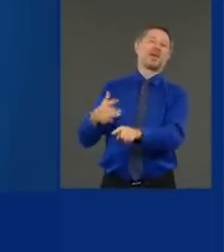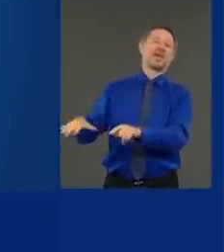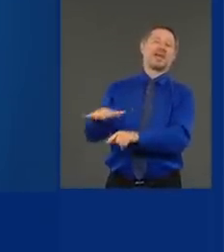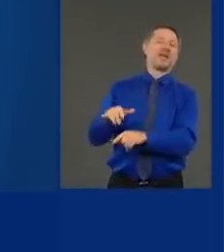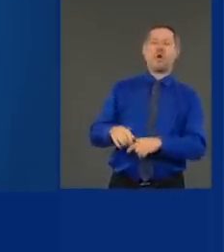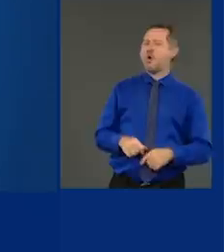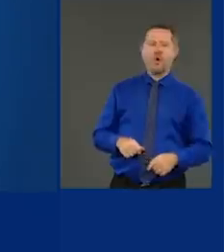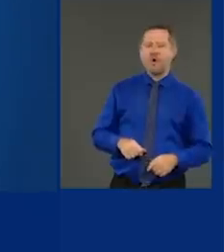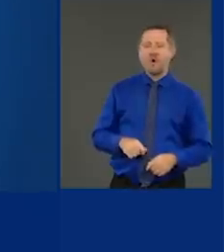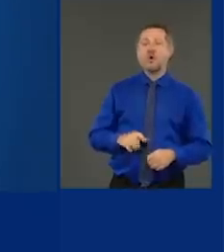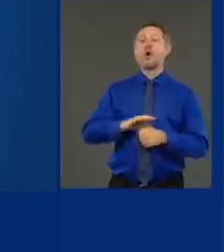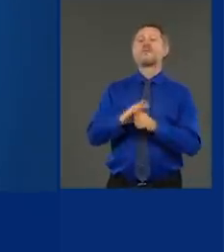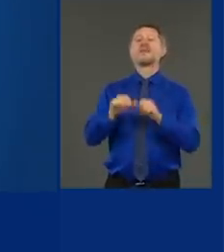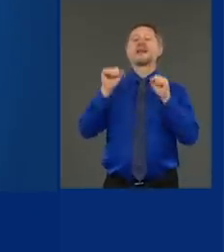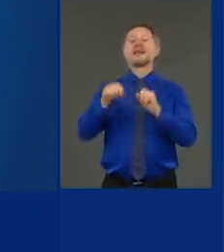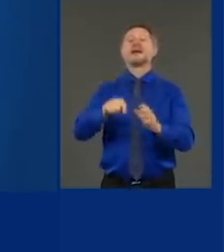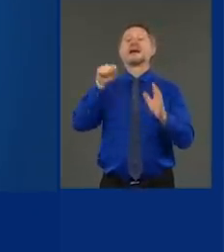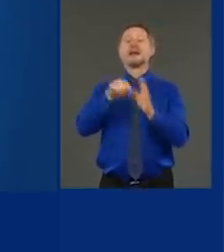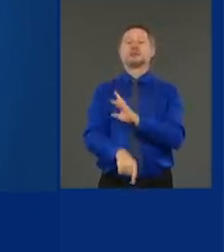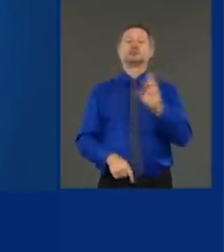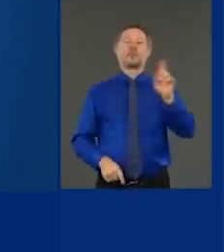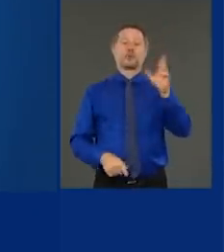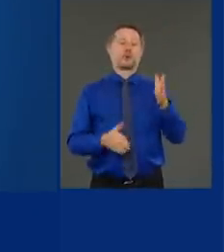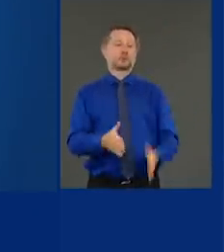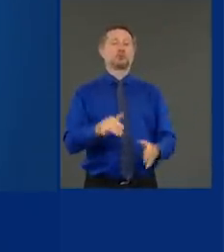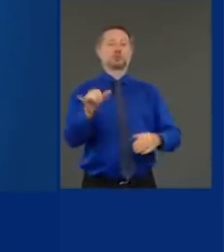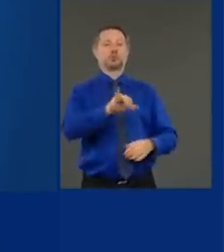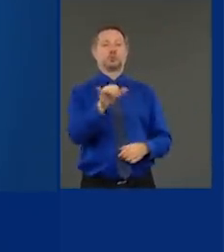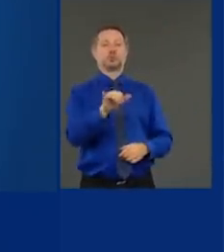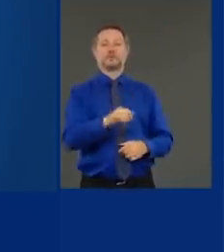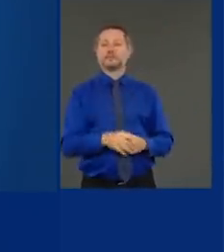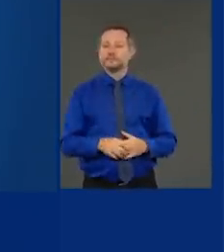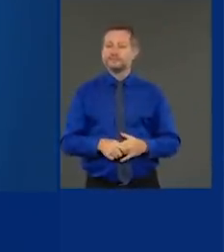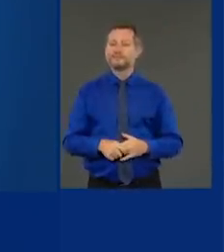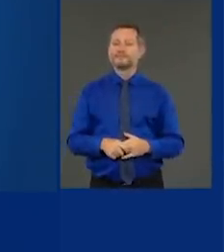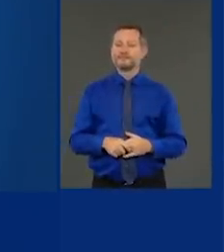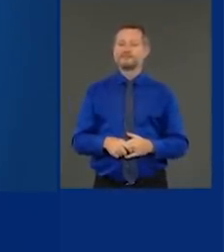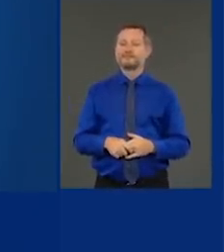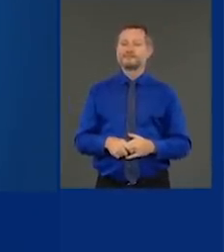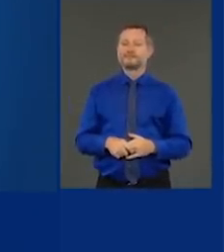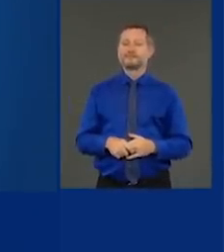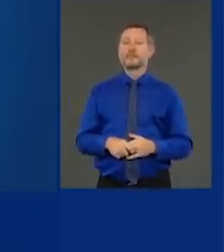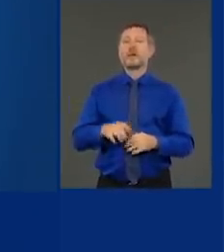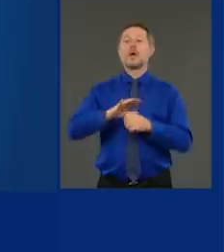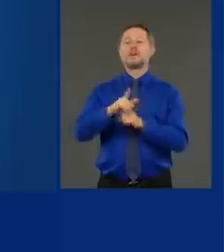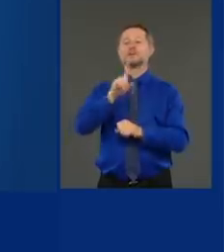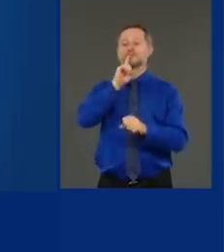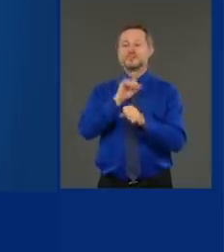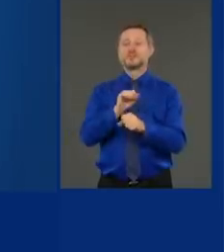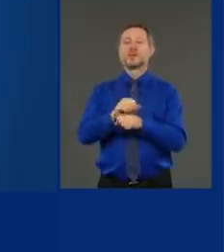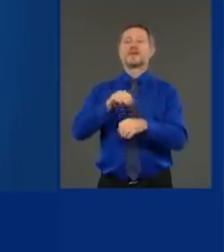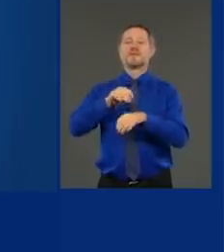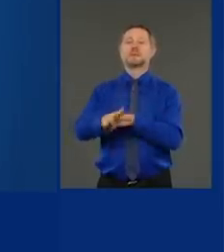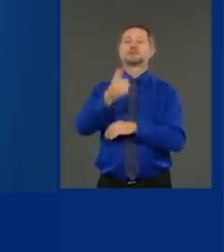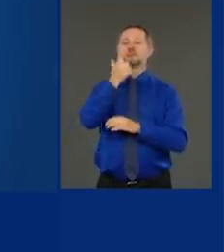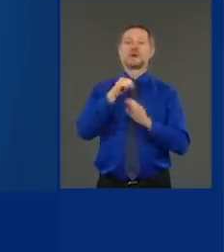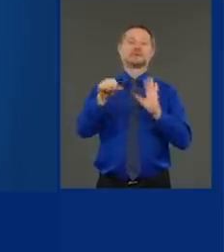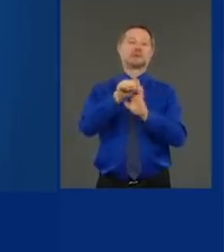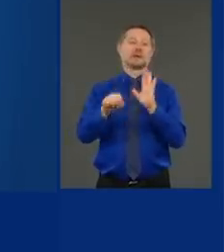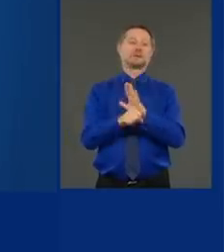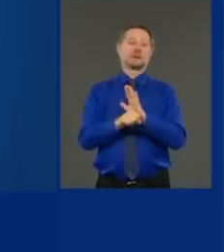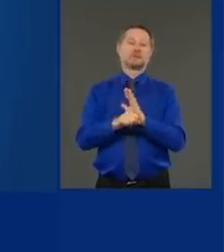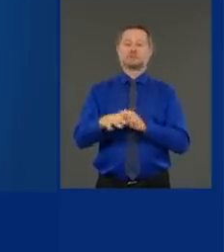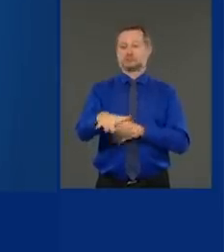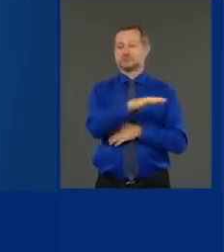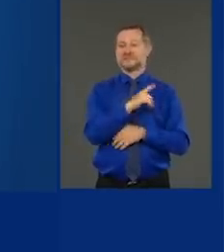COVID kills Republicans. And COVID affects red states. It is deadly